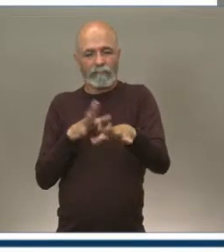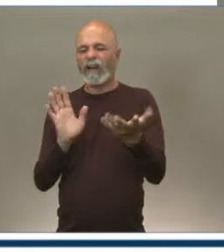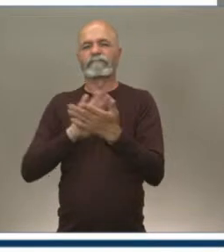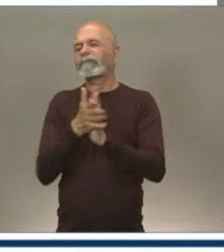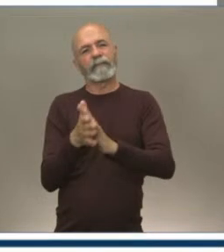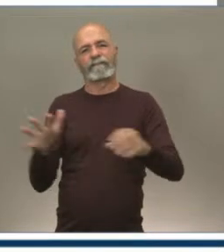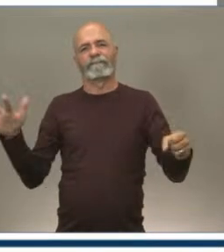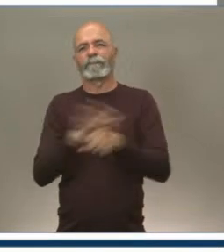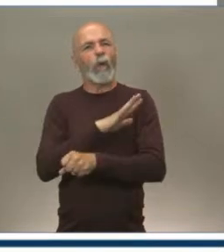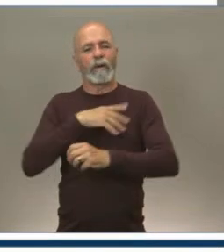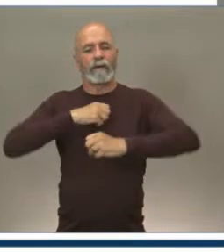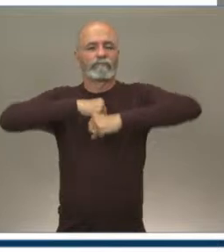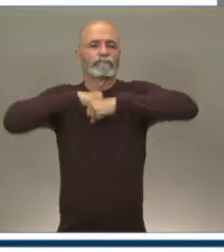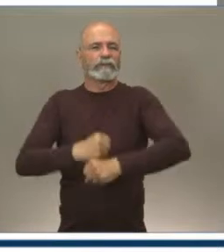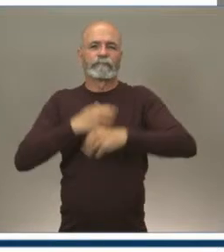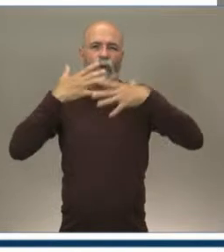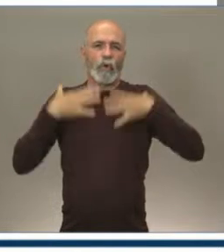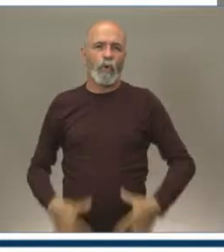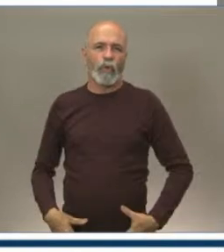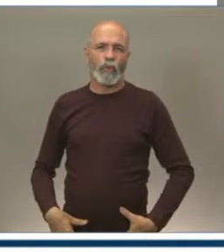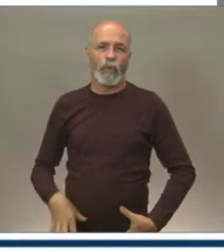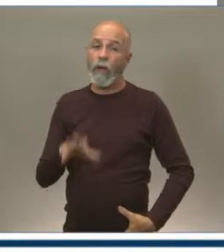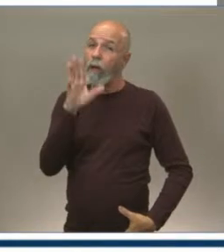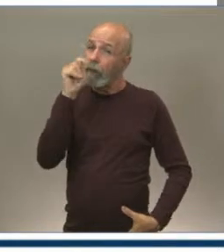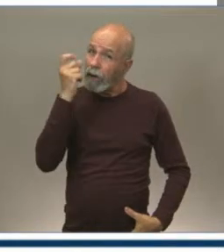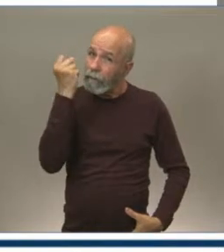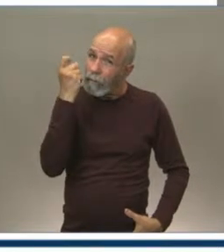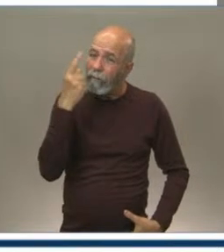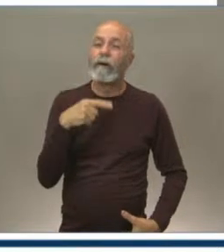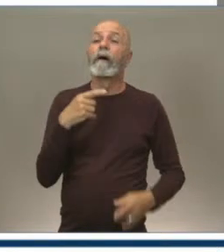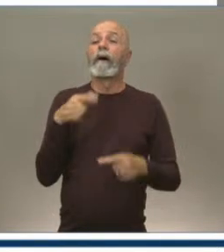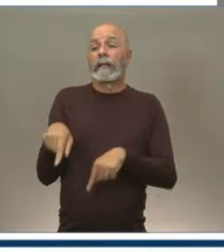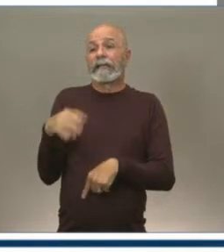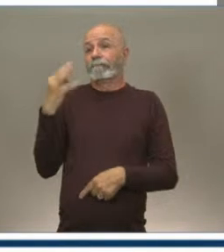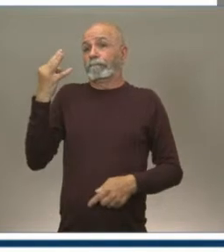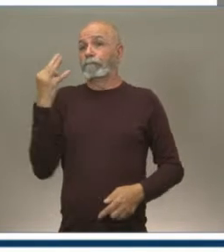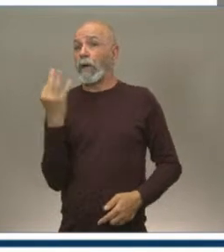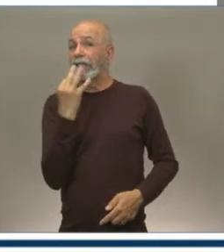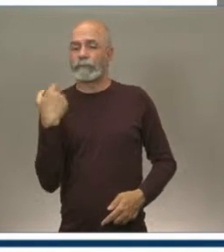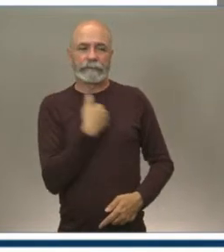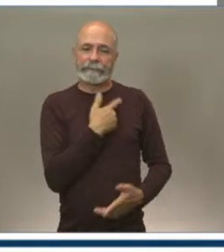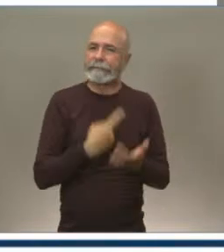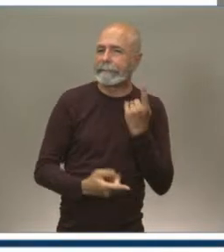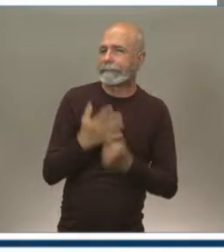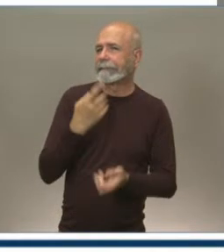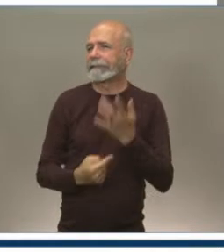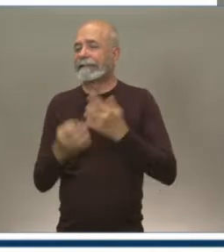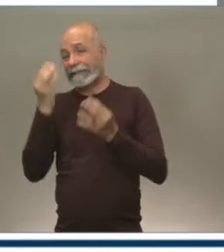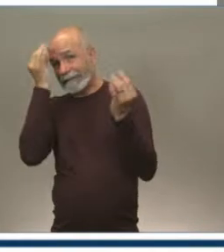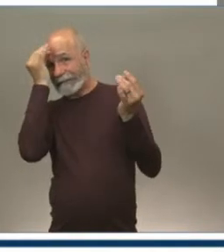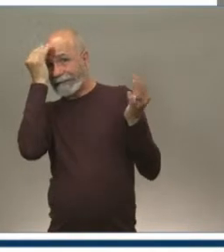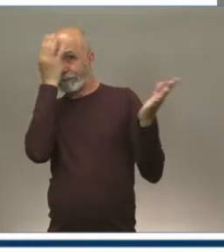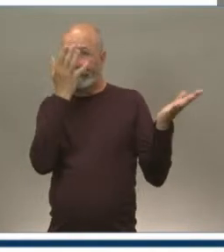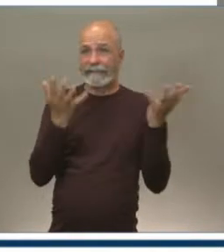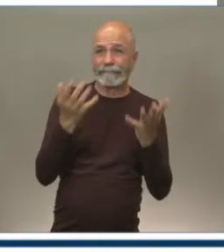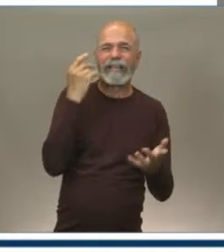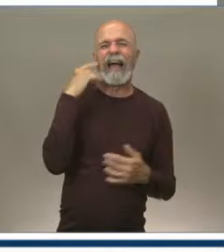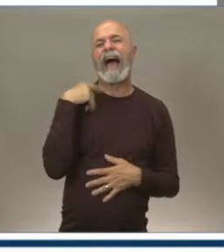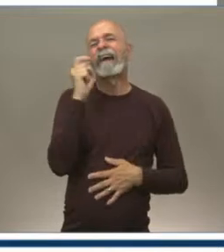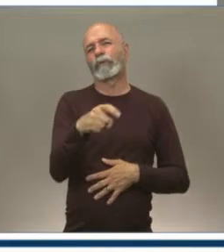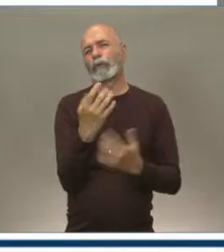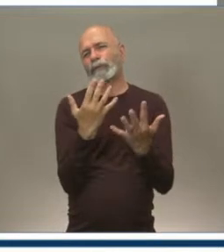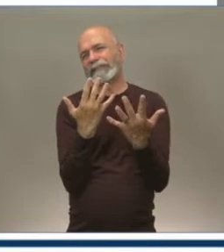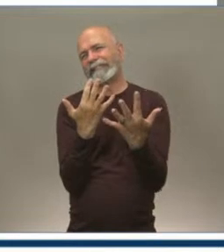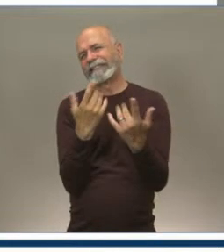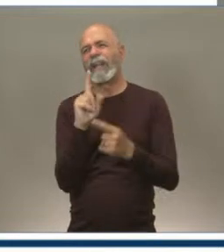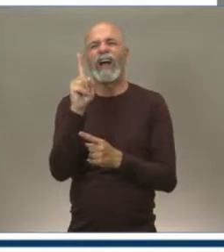we're now looking at whether we can deliver second doses faster than originally planned. We're doing the detailed planning, and provided